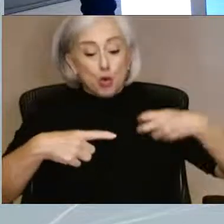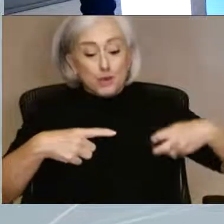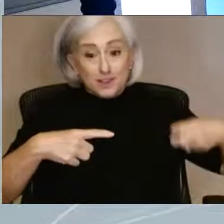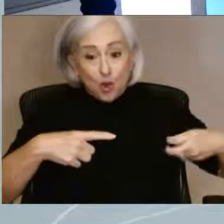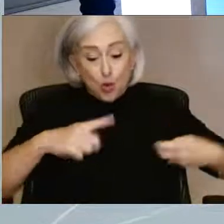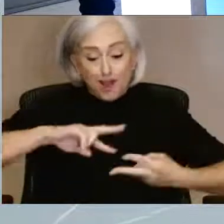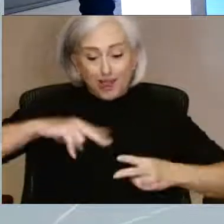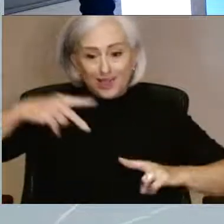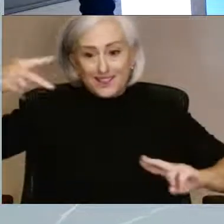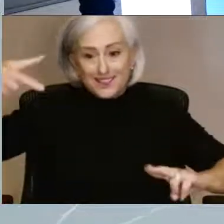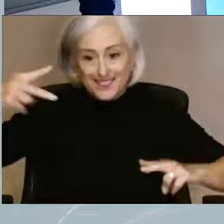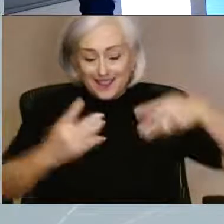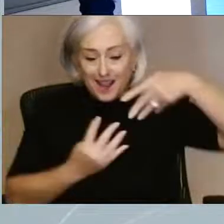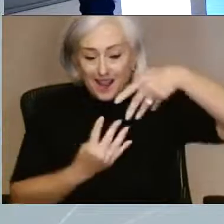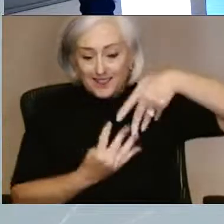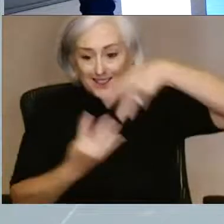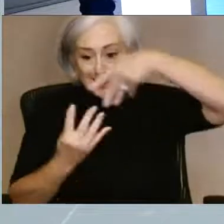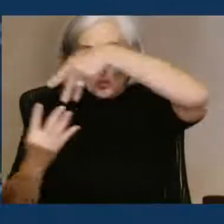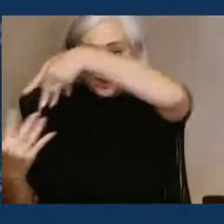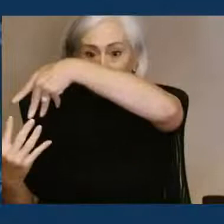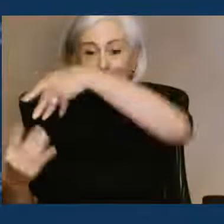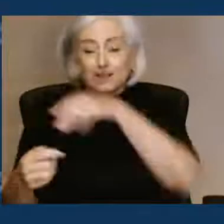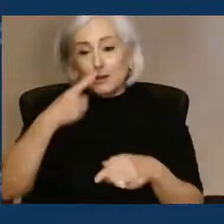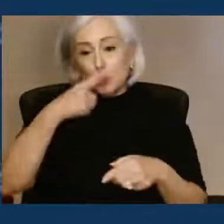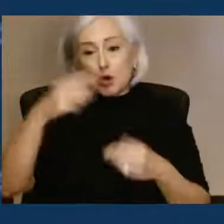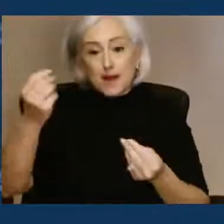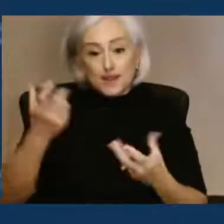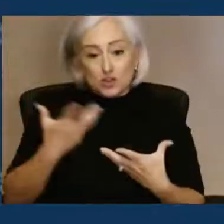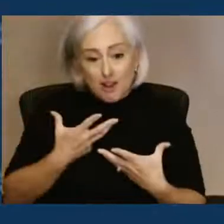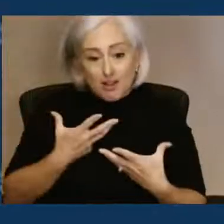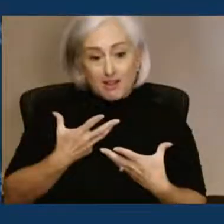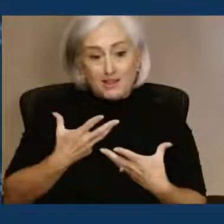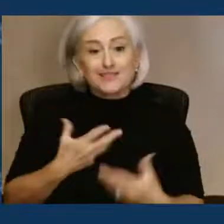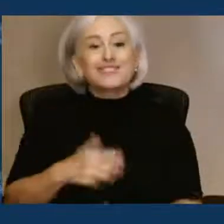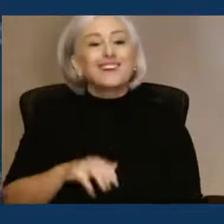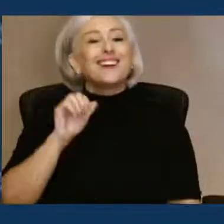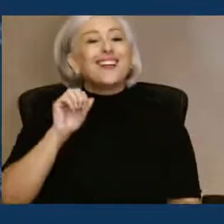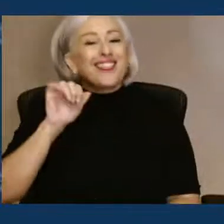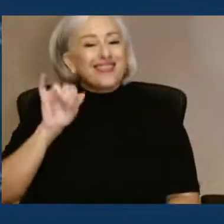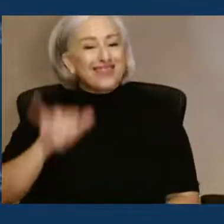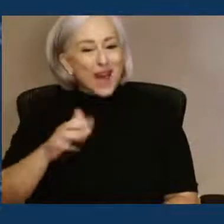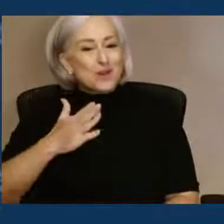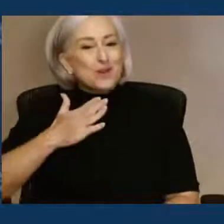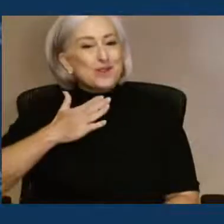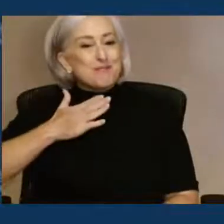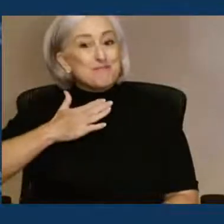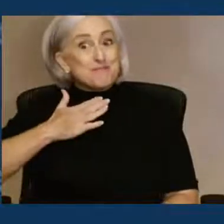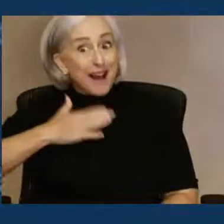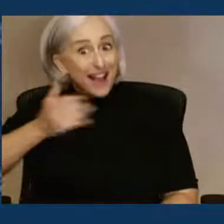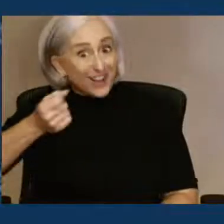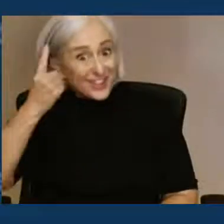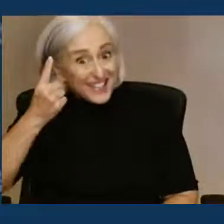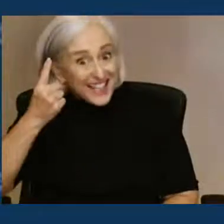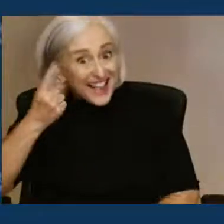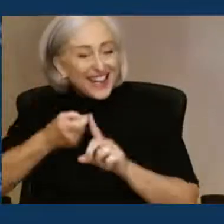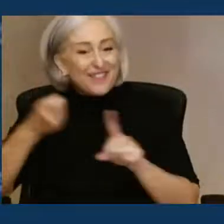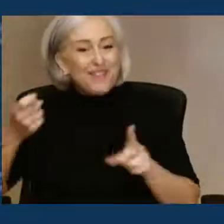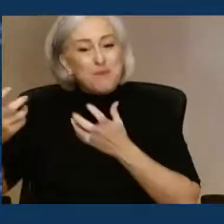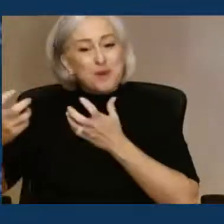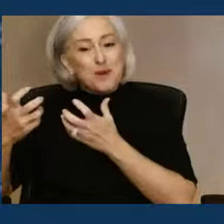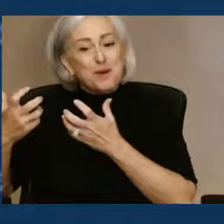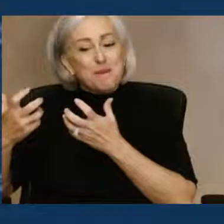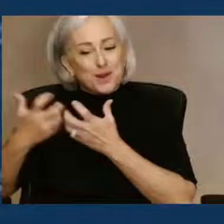us? I'd be happy to. And this is the result of my partnership. This understanding is a result of my partnership with Dr.